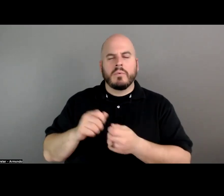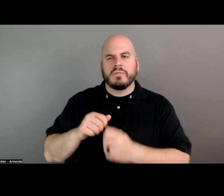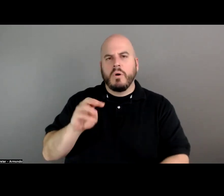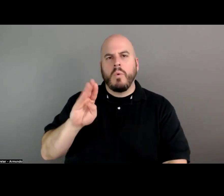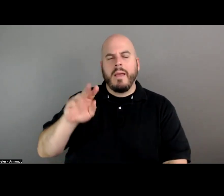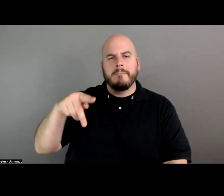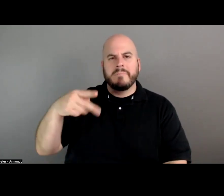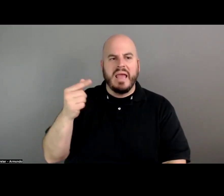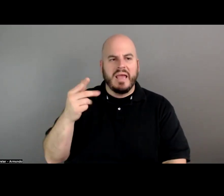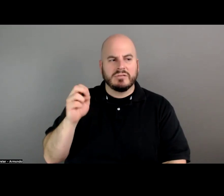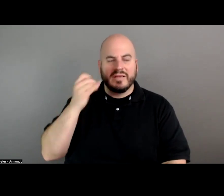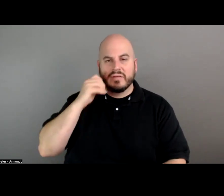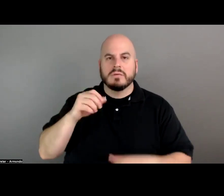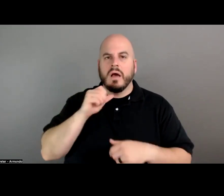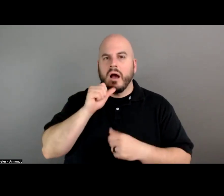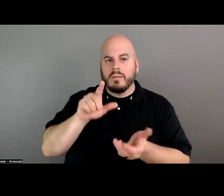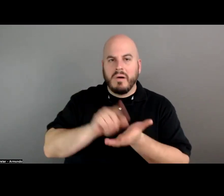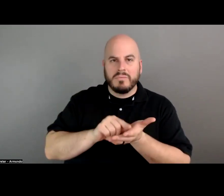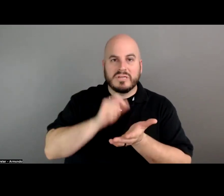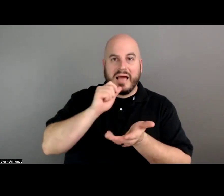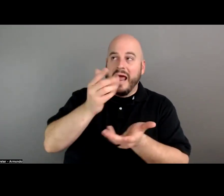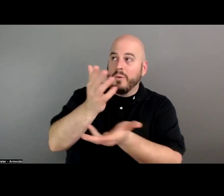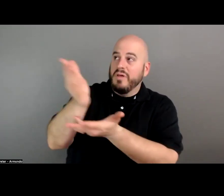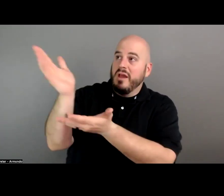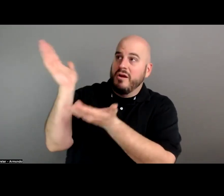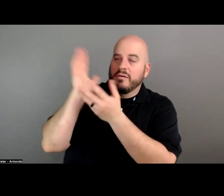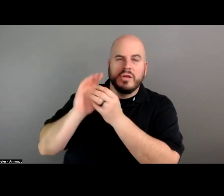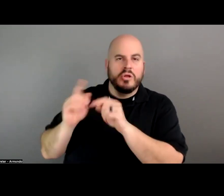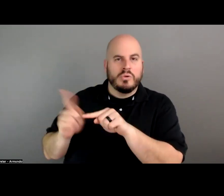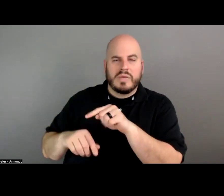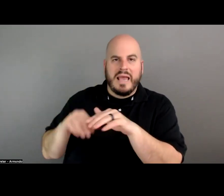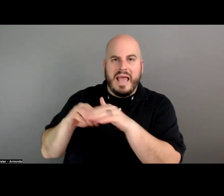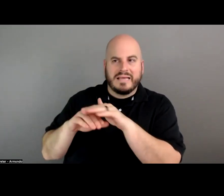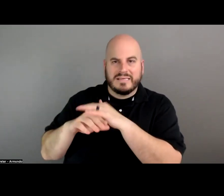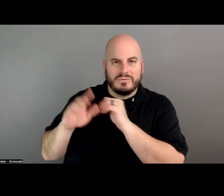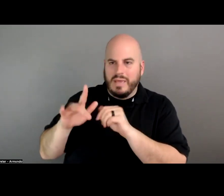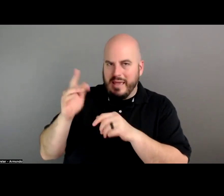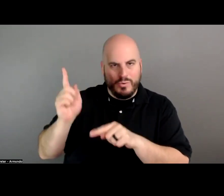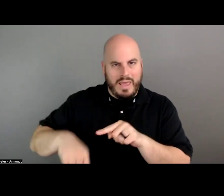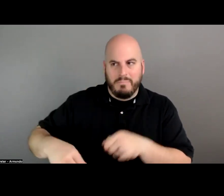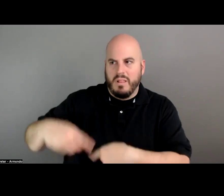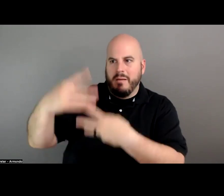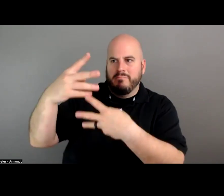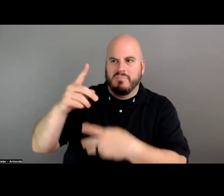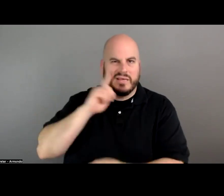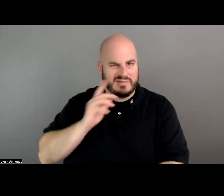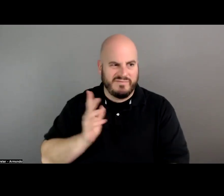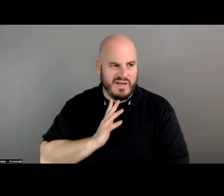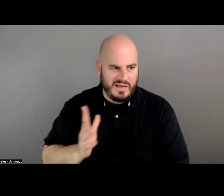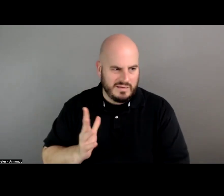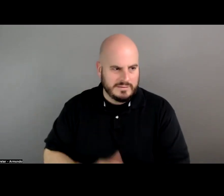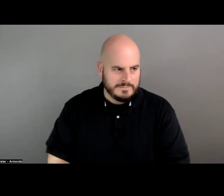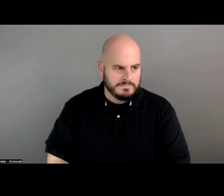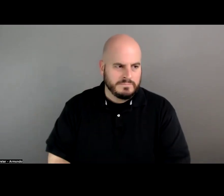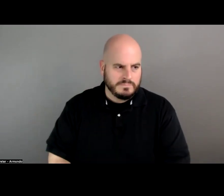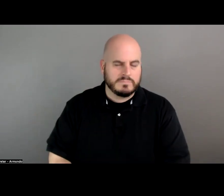If it's unpublished and not out there and there's no way to get it on your website, I think it's fine. I don't think you